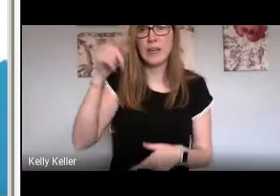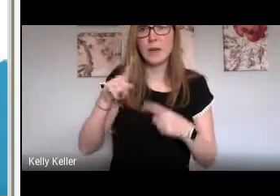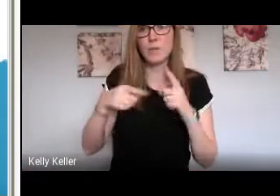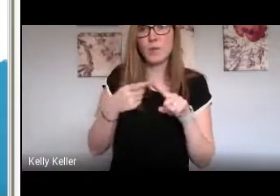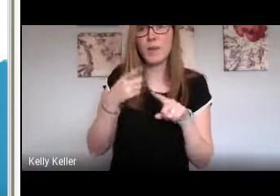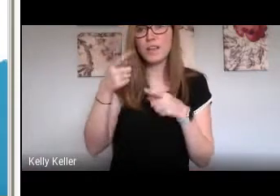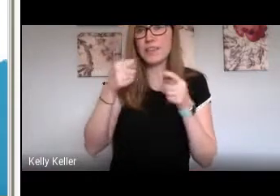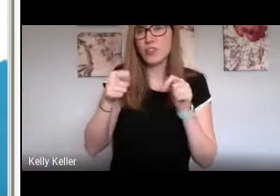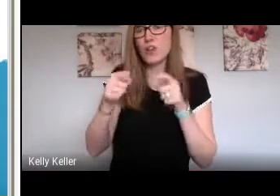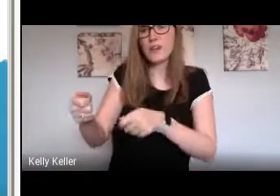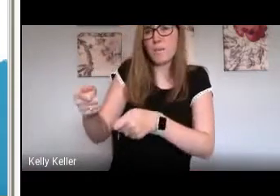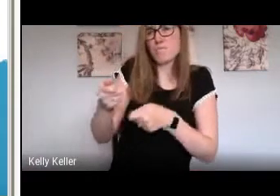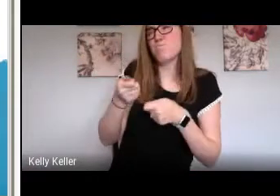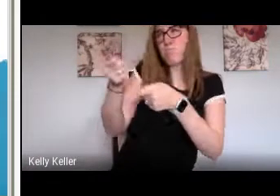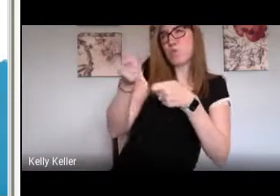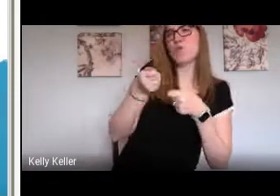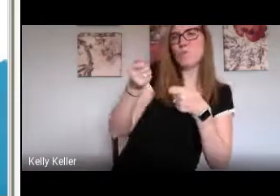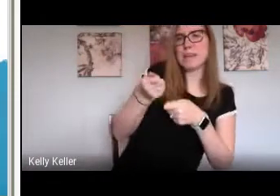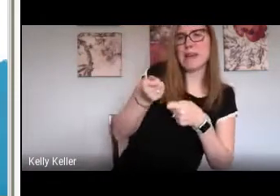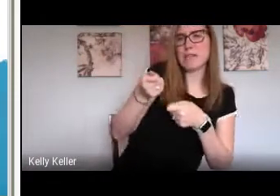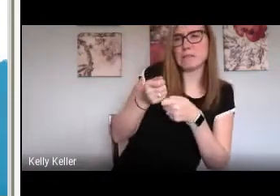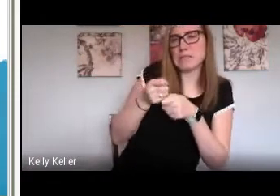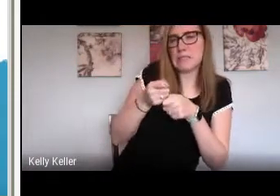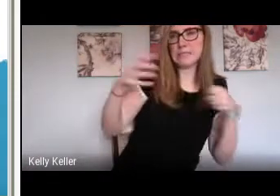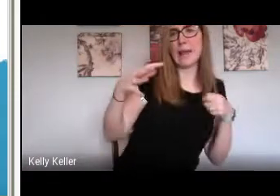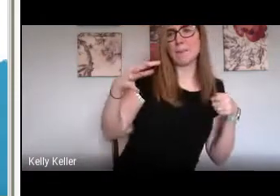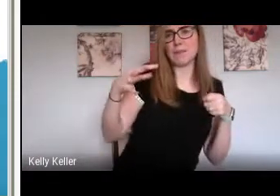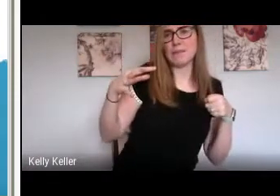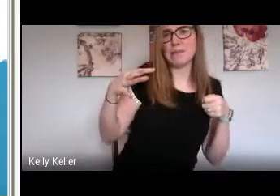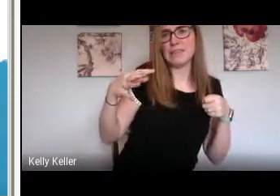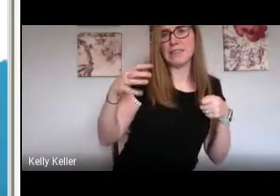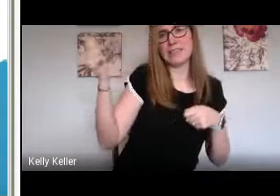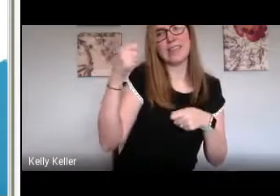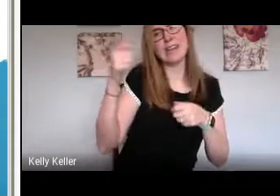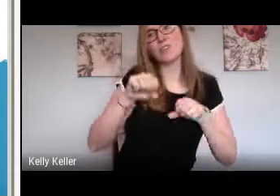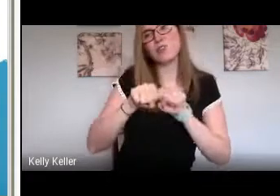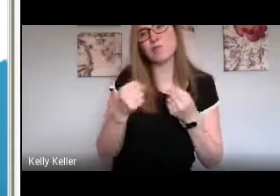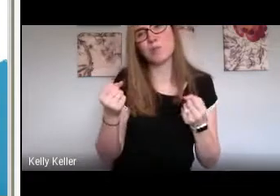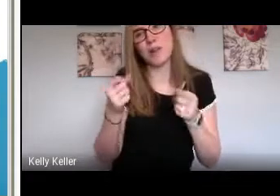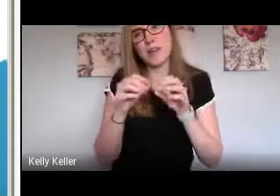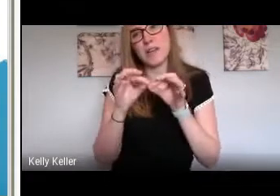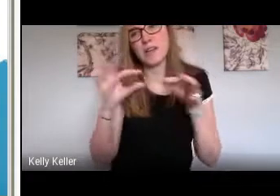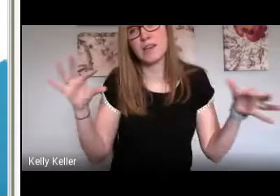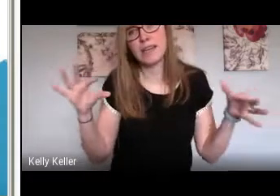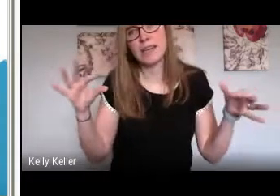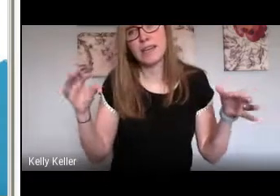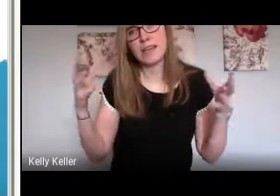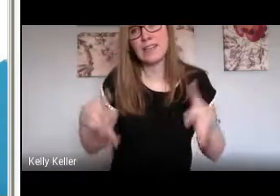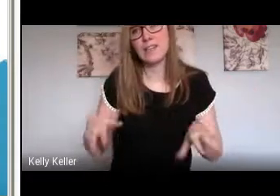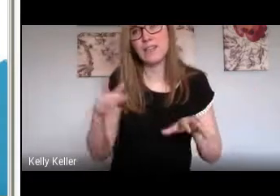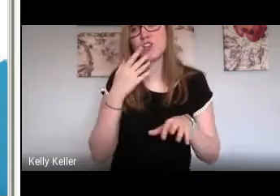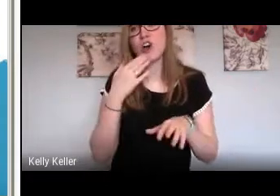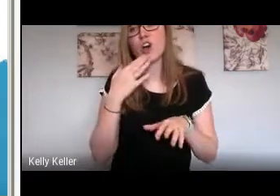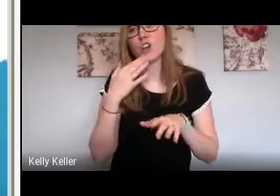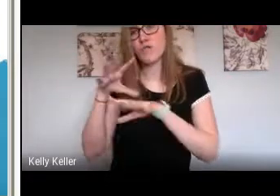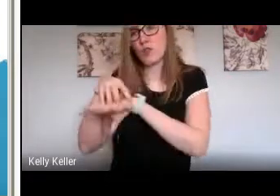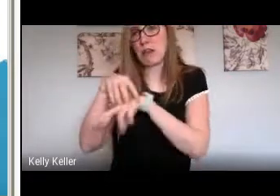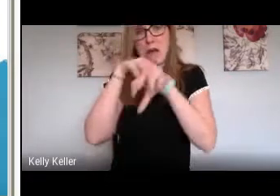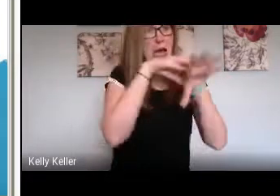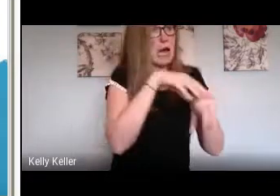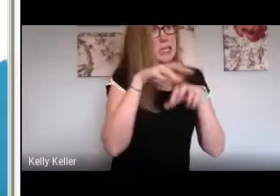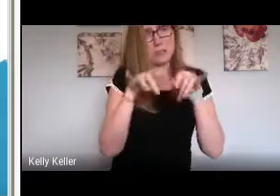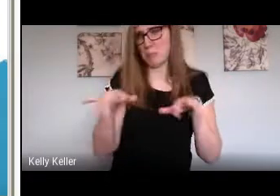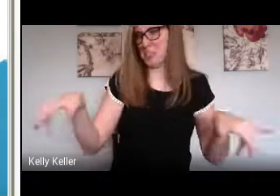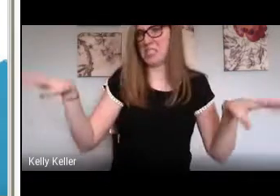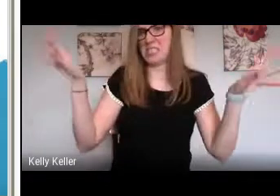but when they try to pull me out snap the lasso's break leaving colorful